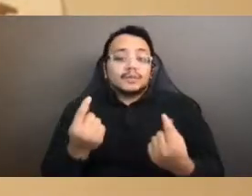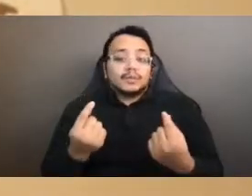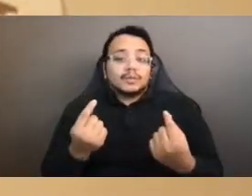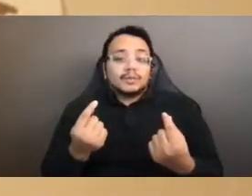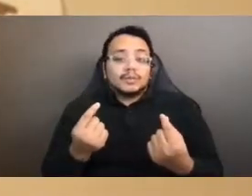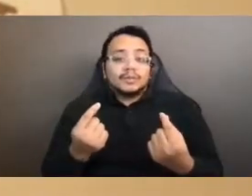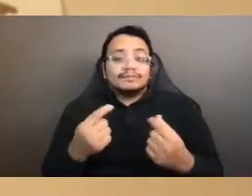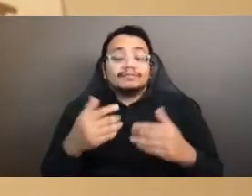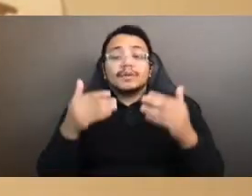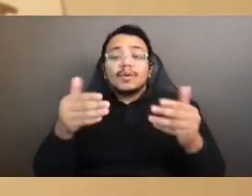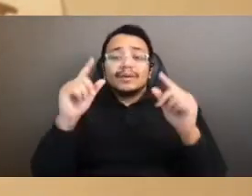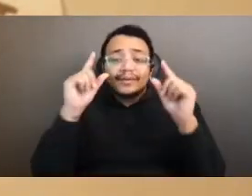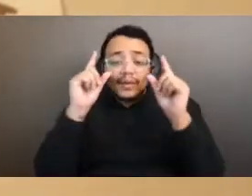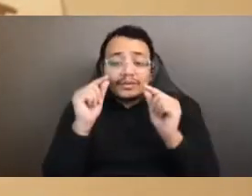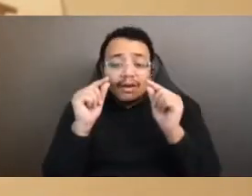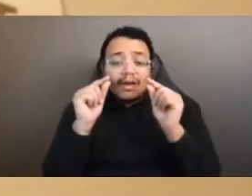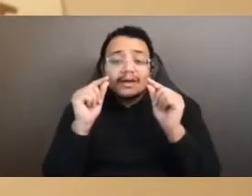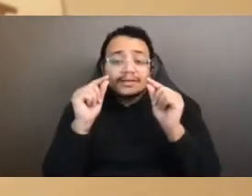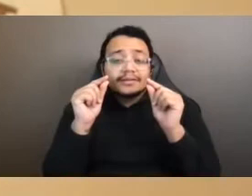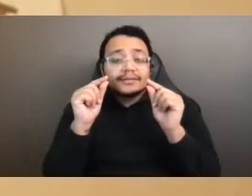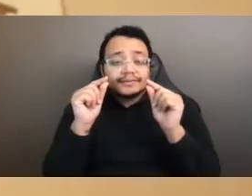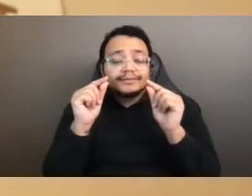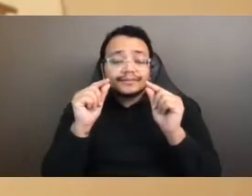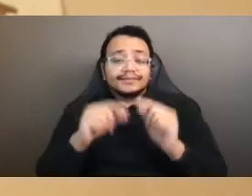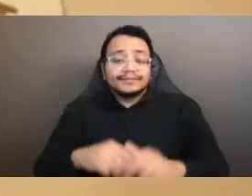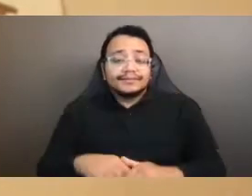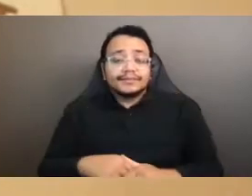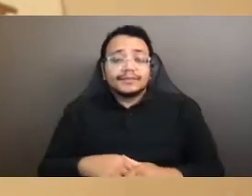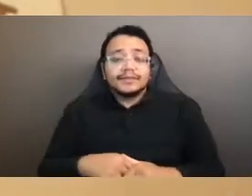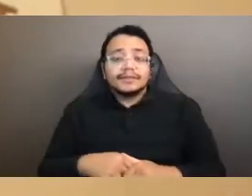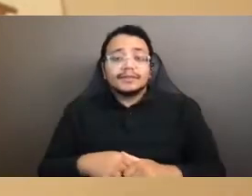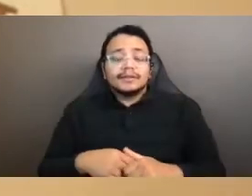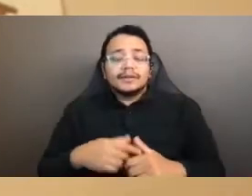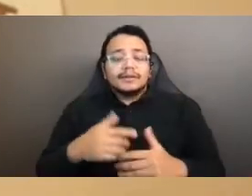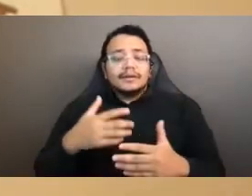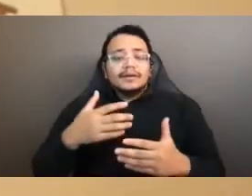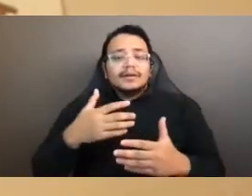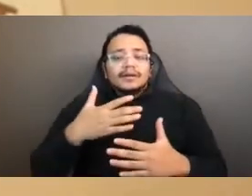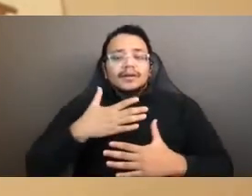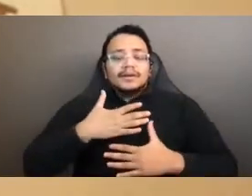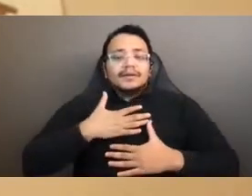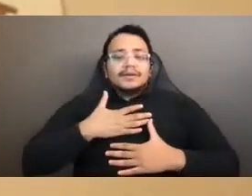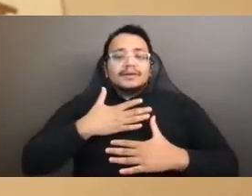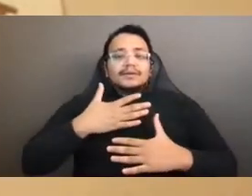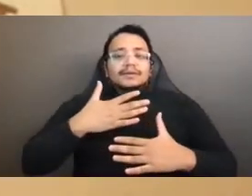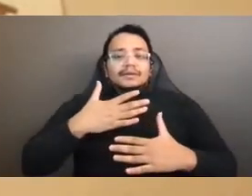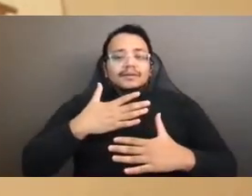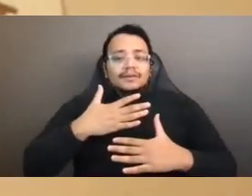kind of close your eyes really quickly and just take a couple breaths for me.